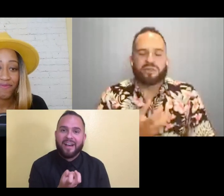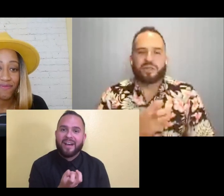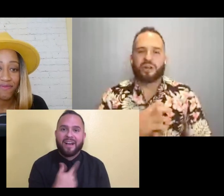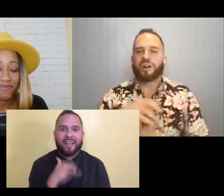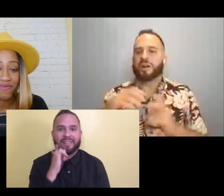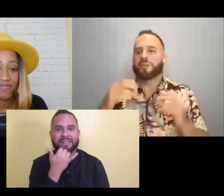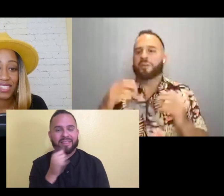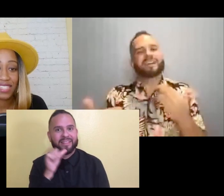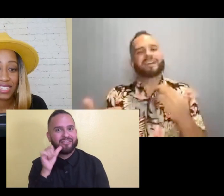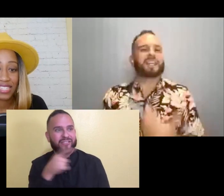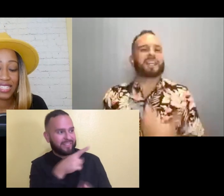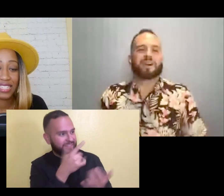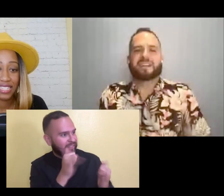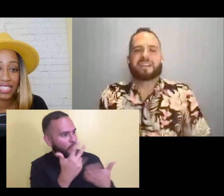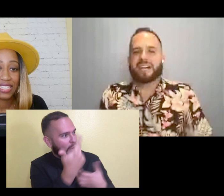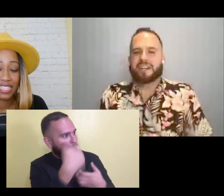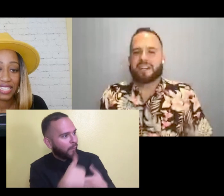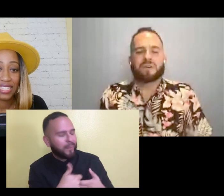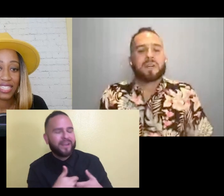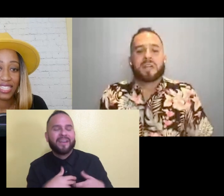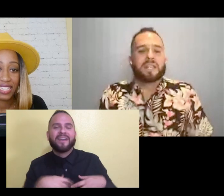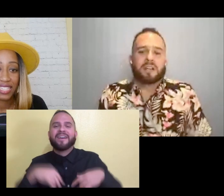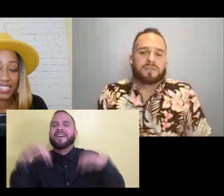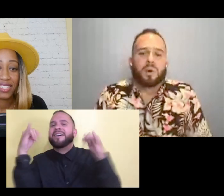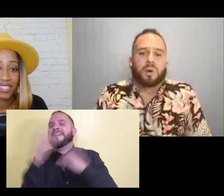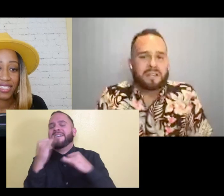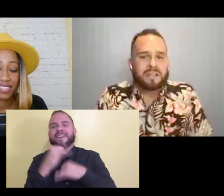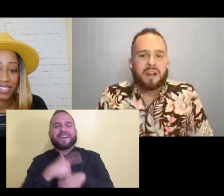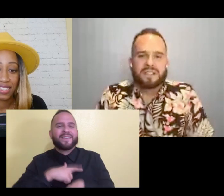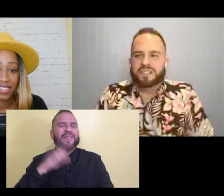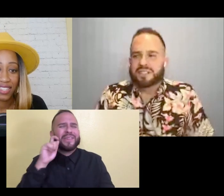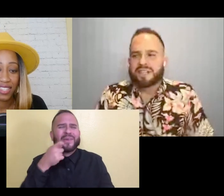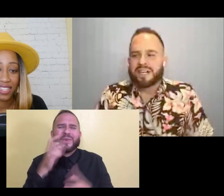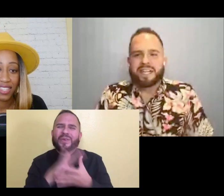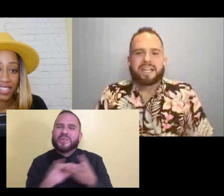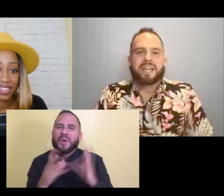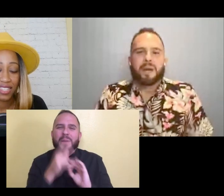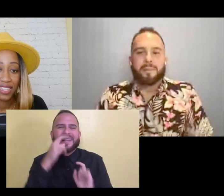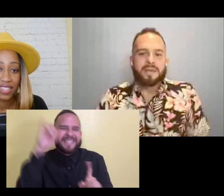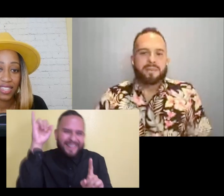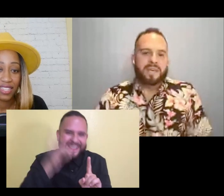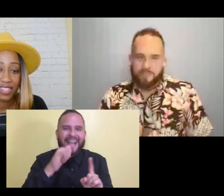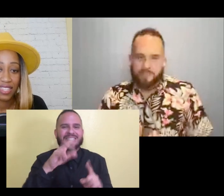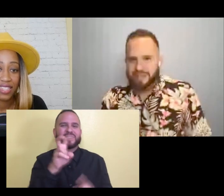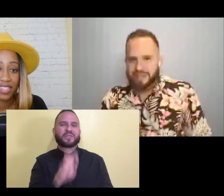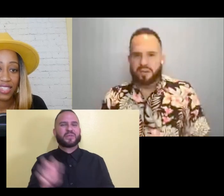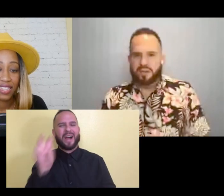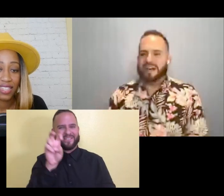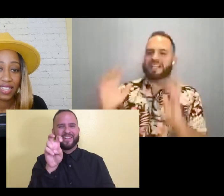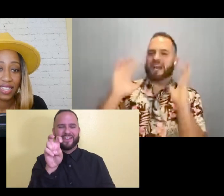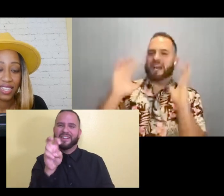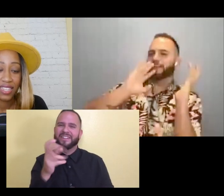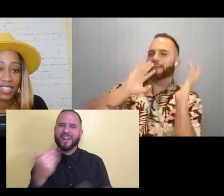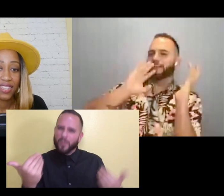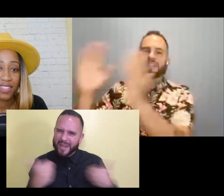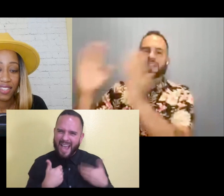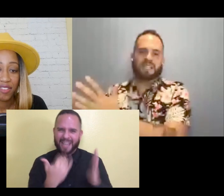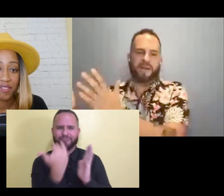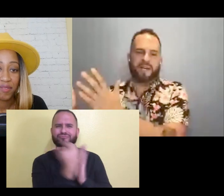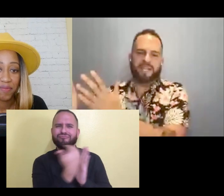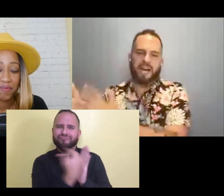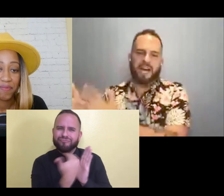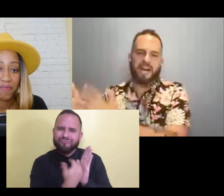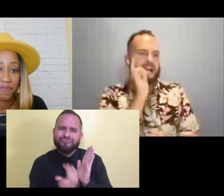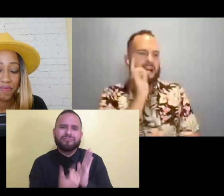travel, like we had an itinerary that, they could have totally followed and just done it. Me being me, if I see everybody going this